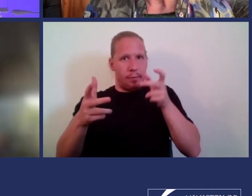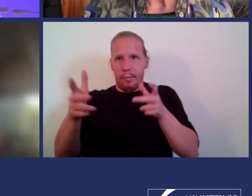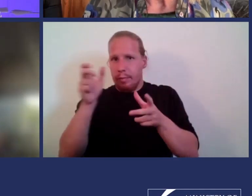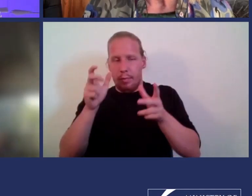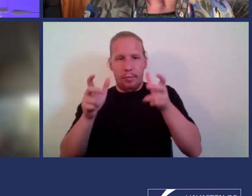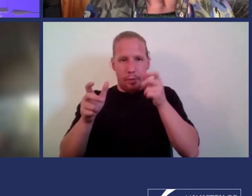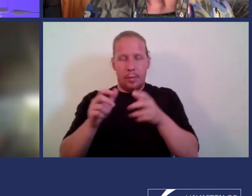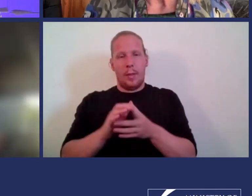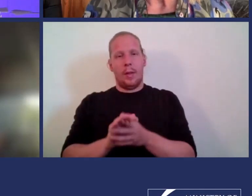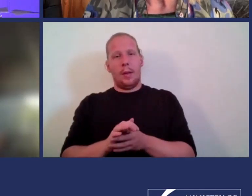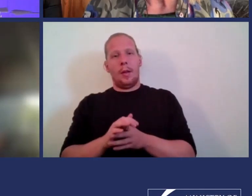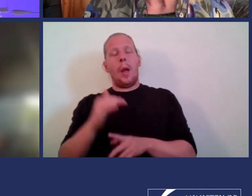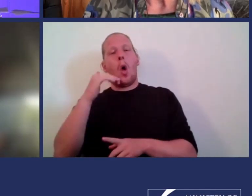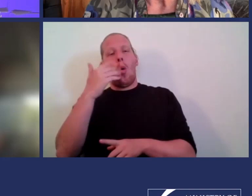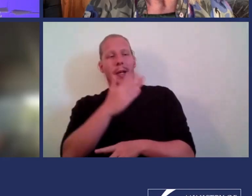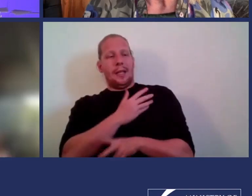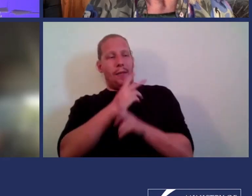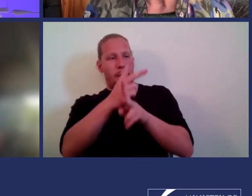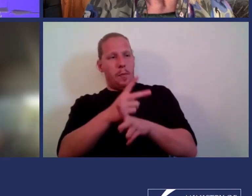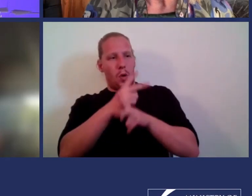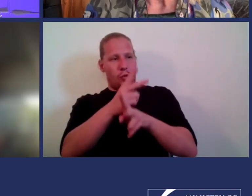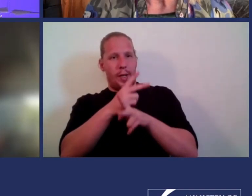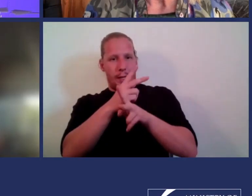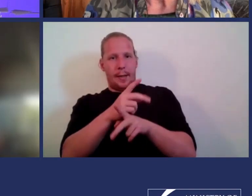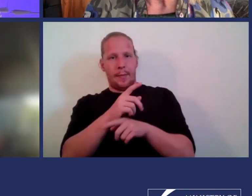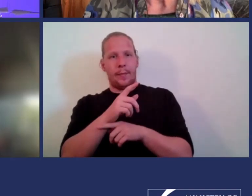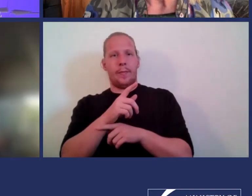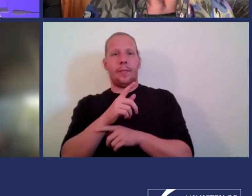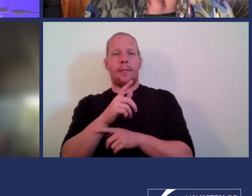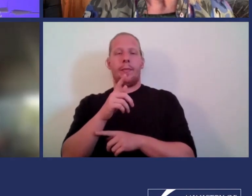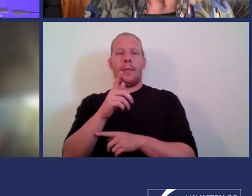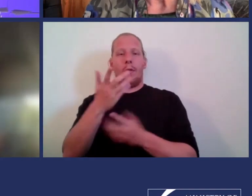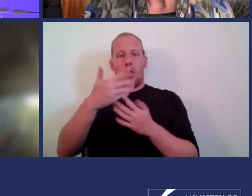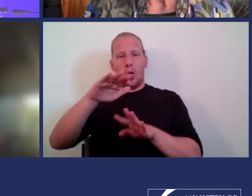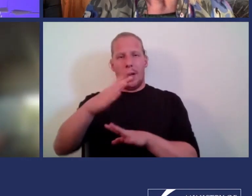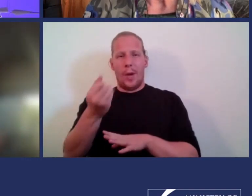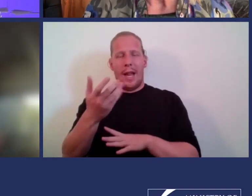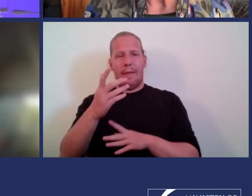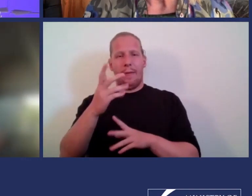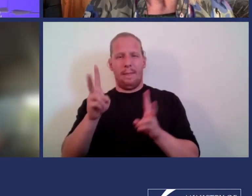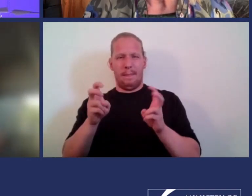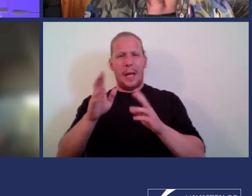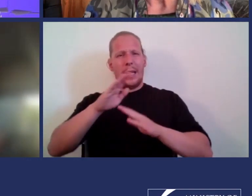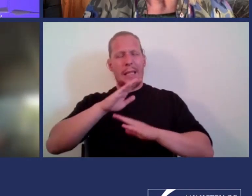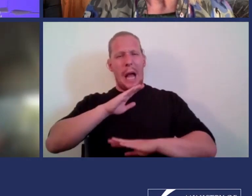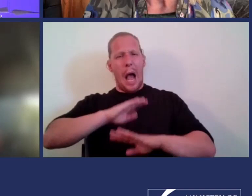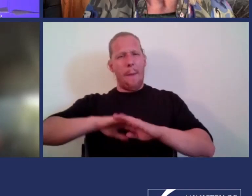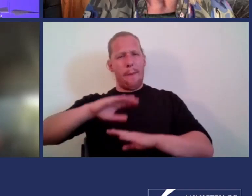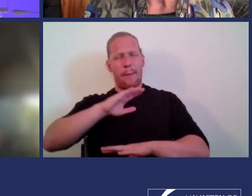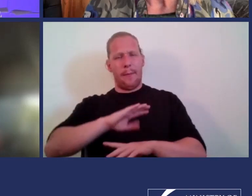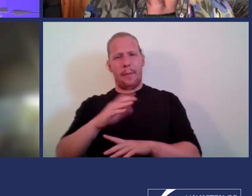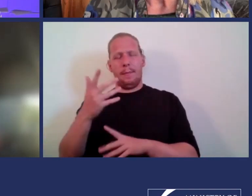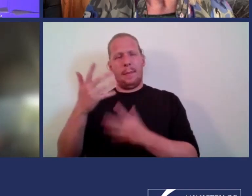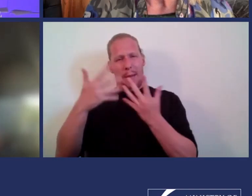we have safety monitoring all the time. In New Zealand, we have CALM. In the States, they have another organisation. In Australia,